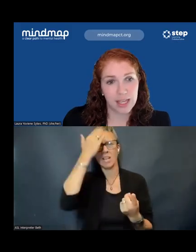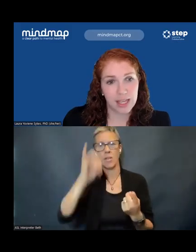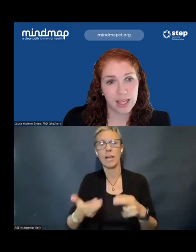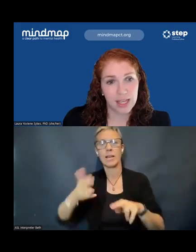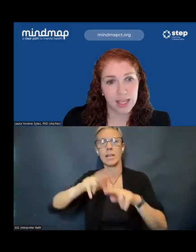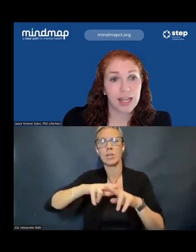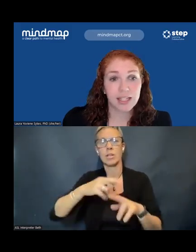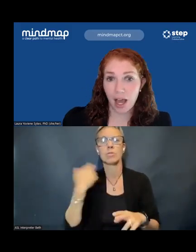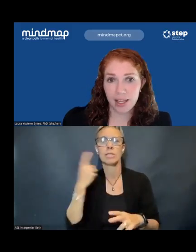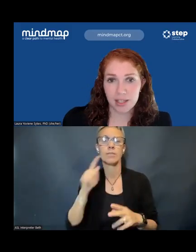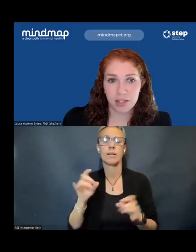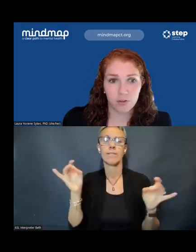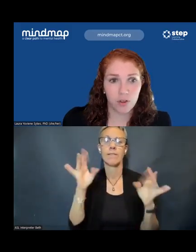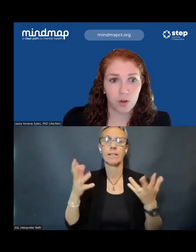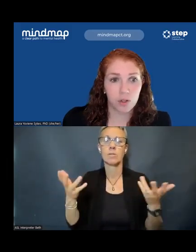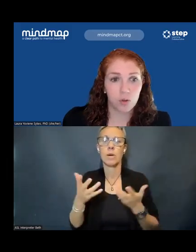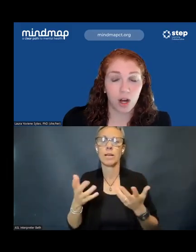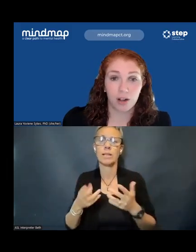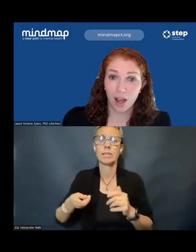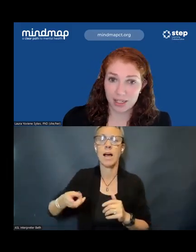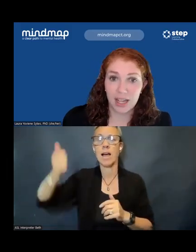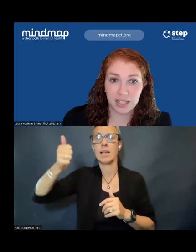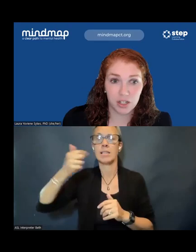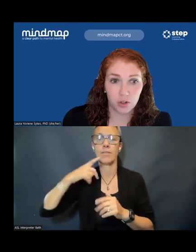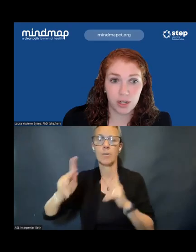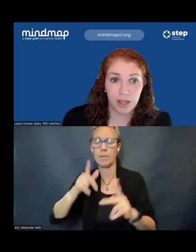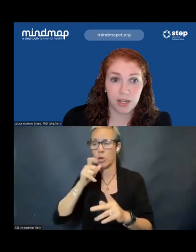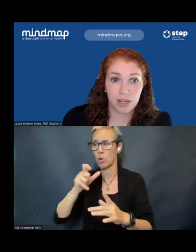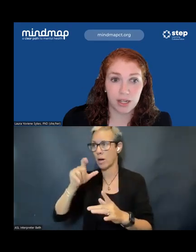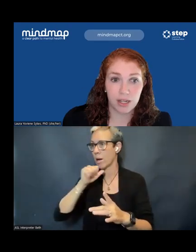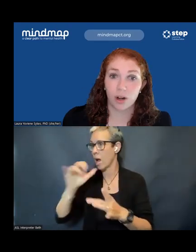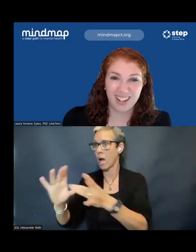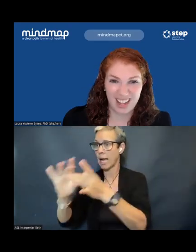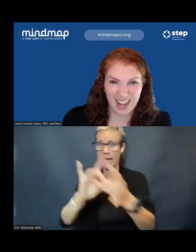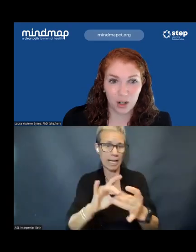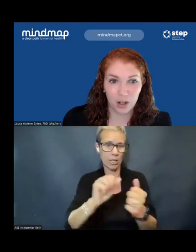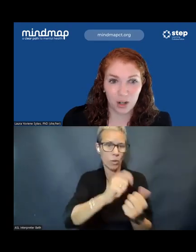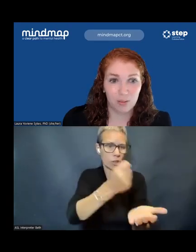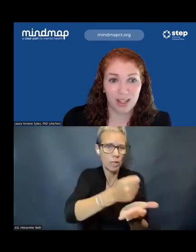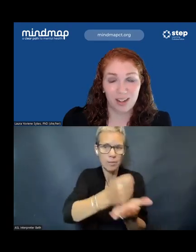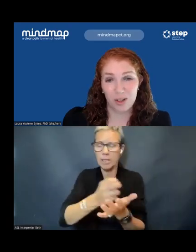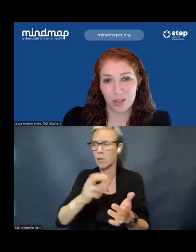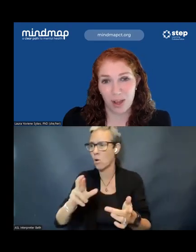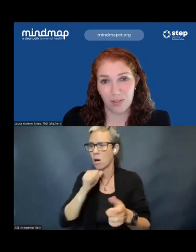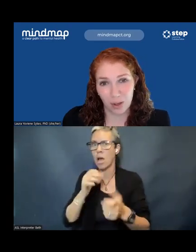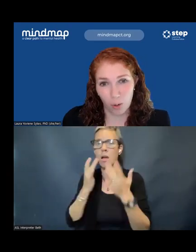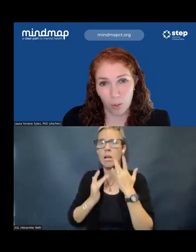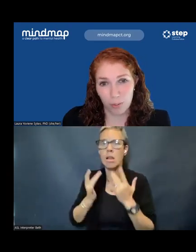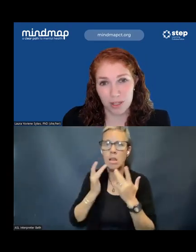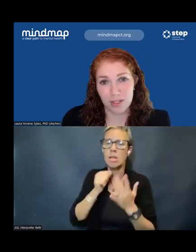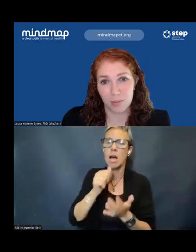violence is that it's highest for those who are not connected to treatment or are in inadequate treatment and also